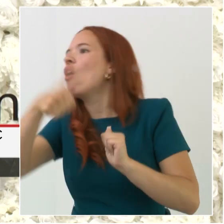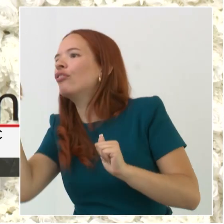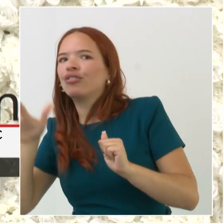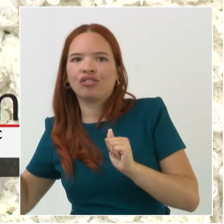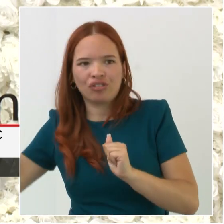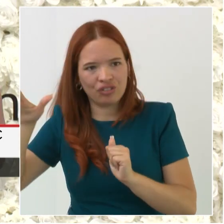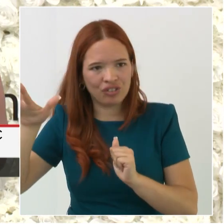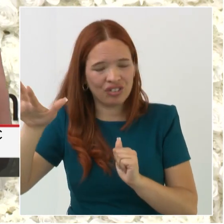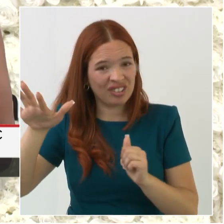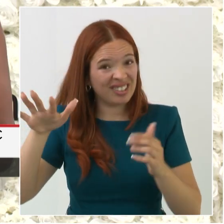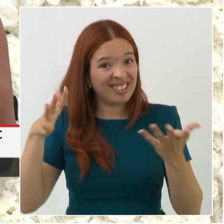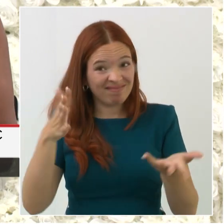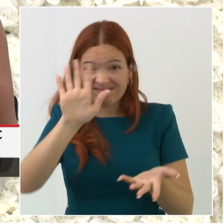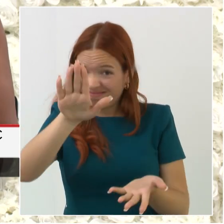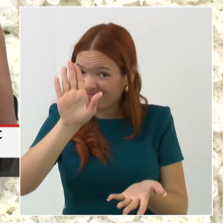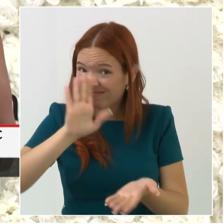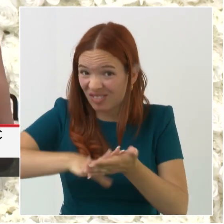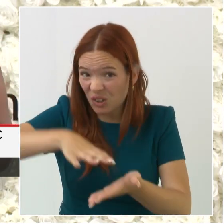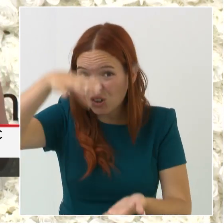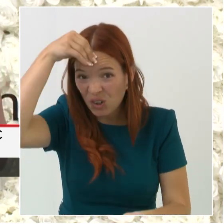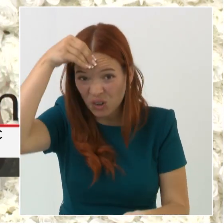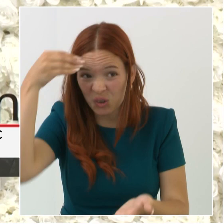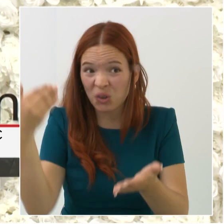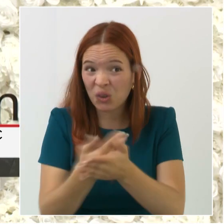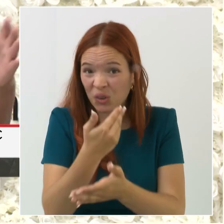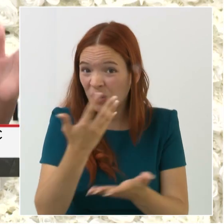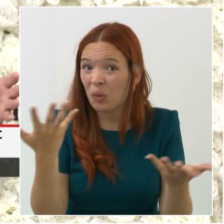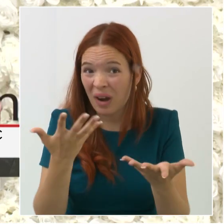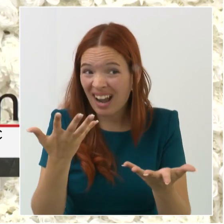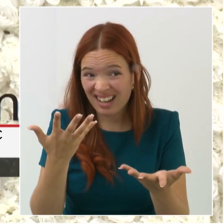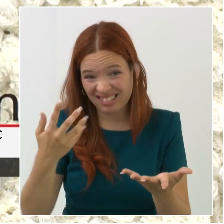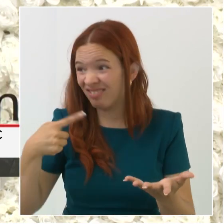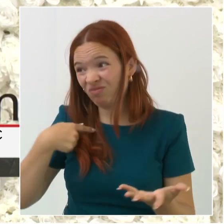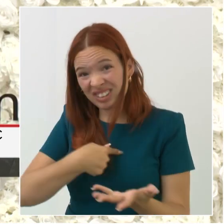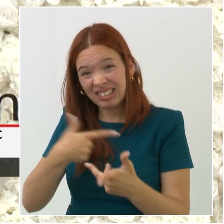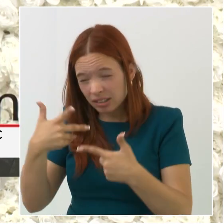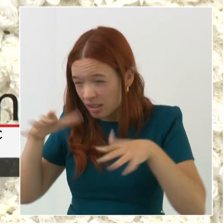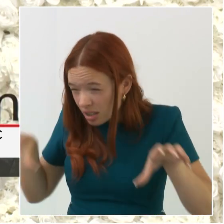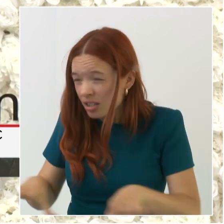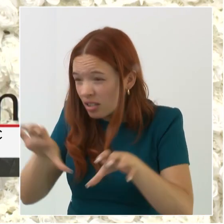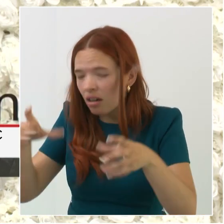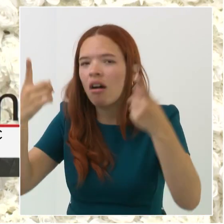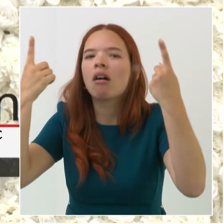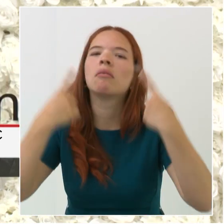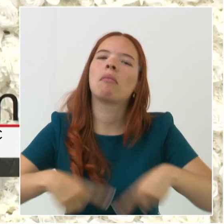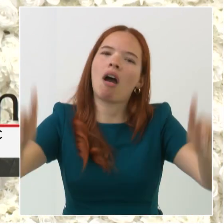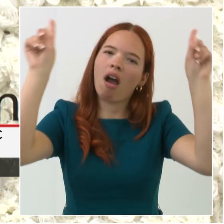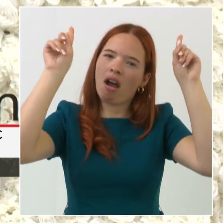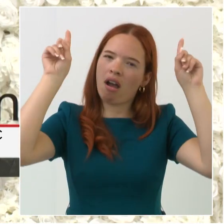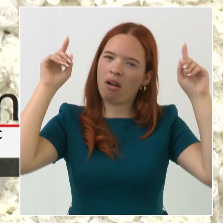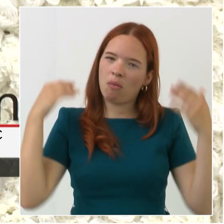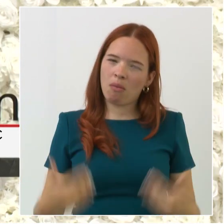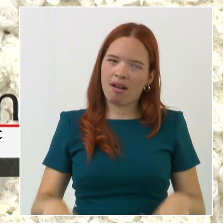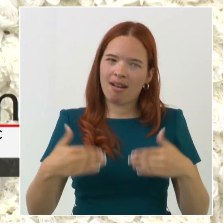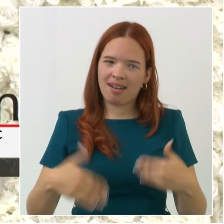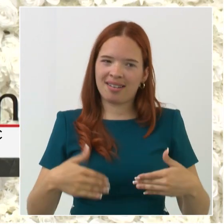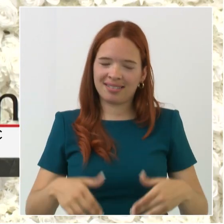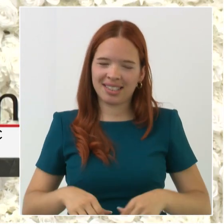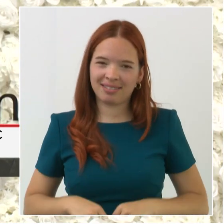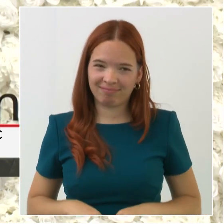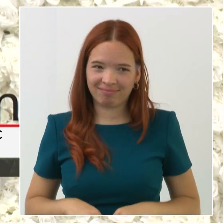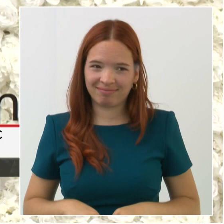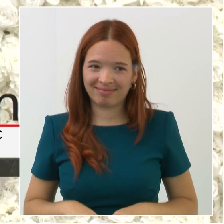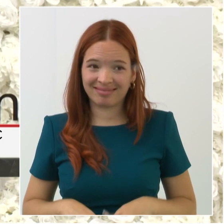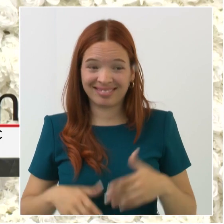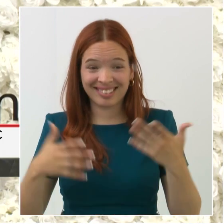very much forward to seeing these cars, as I know everybody else is, when they were unveiled, seeing them around the district,